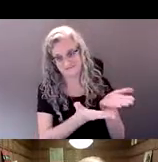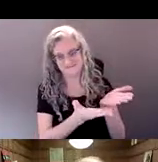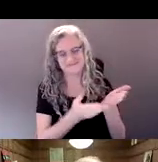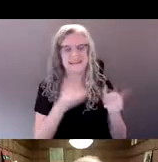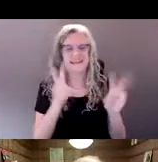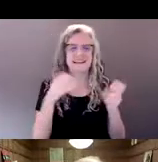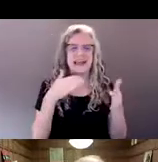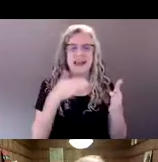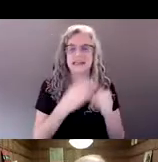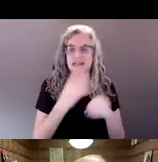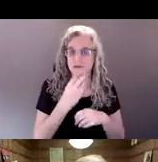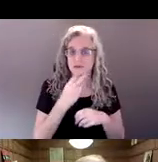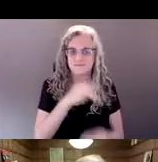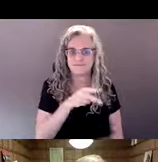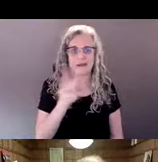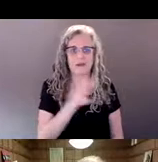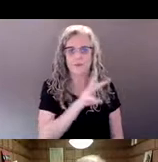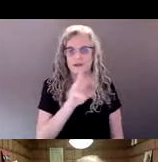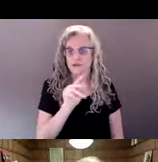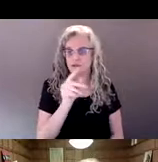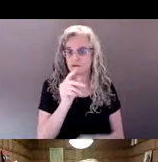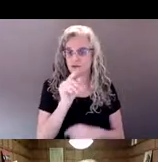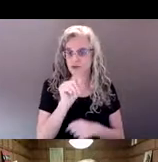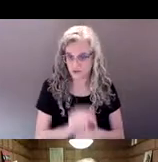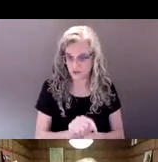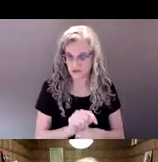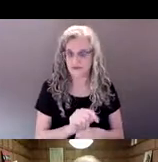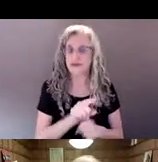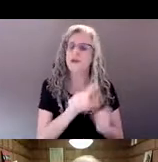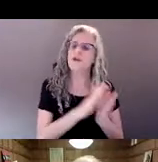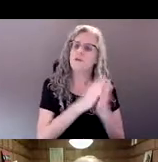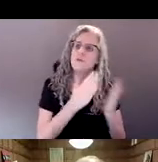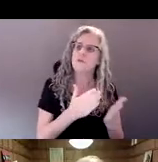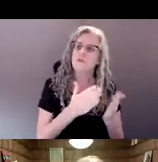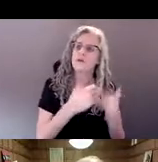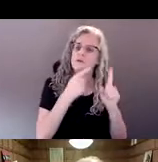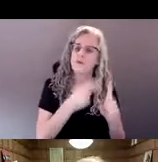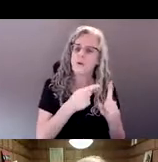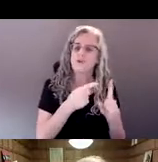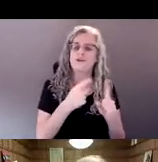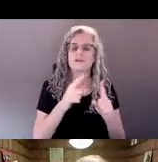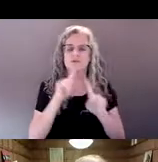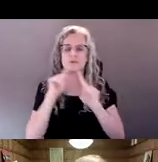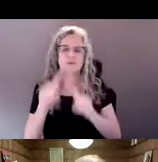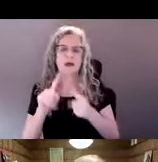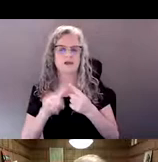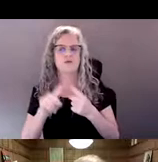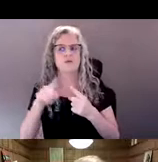Anti-Judaism, the Western Tradition, was in some ways an attempt to respond to this dismissal of